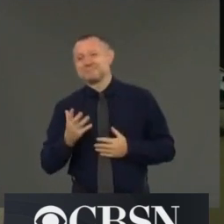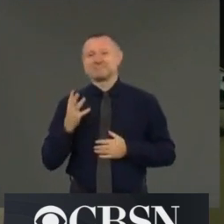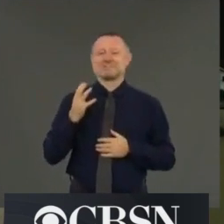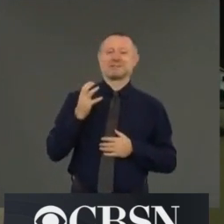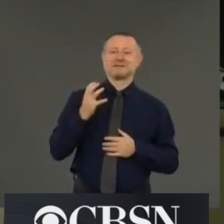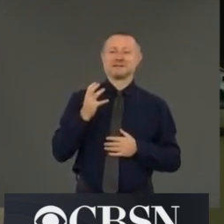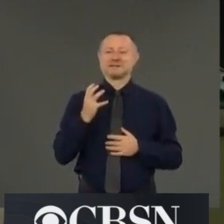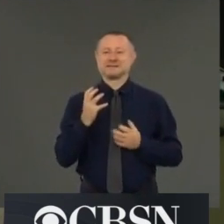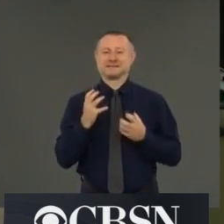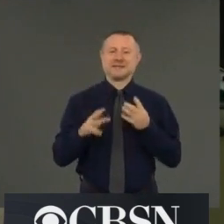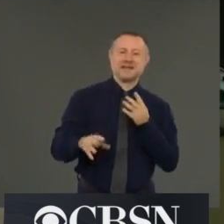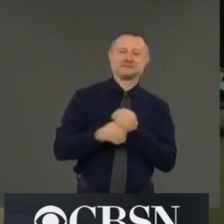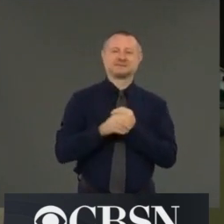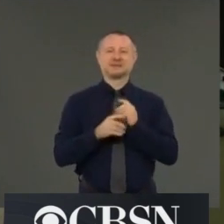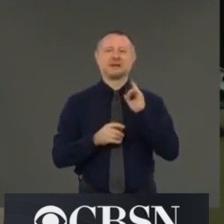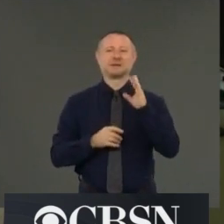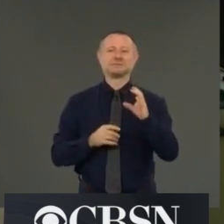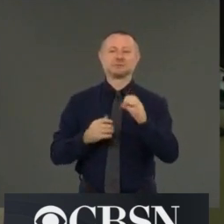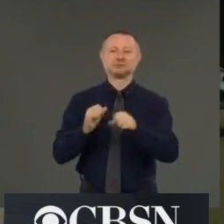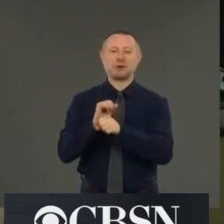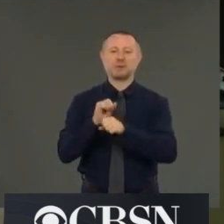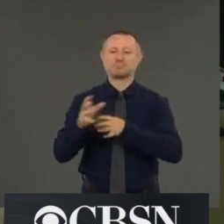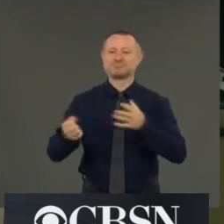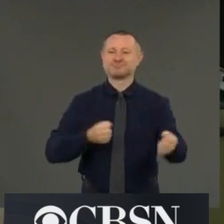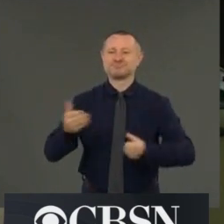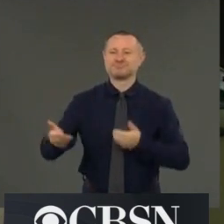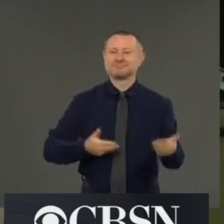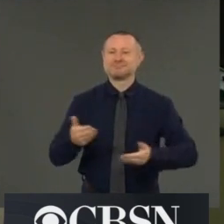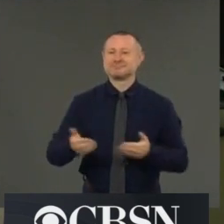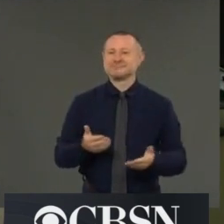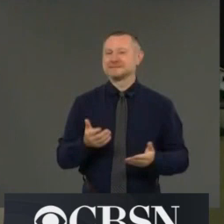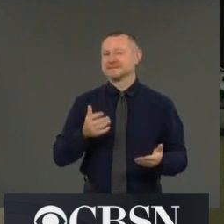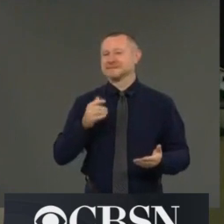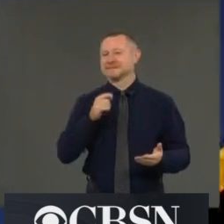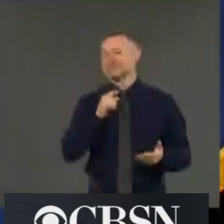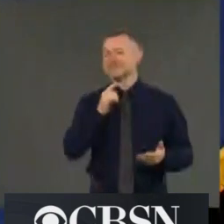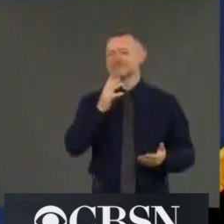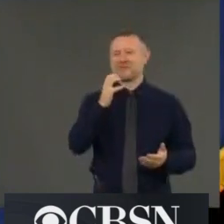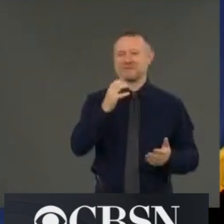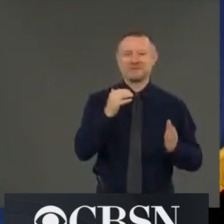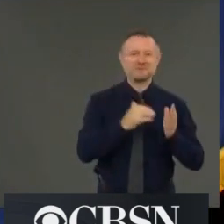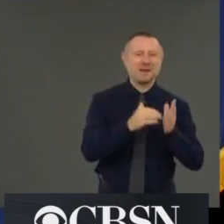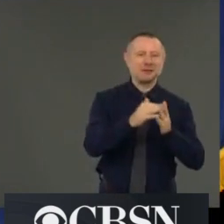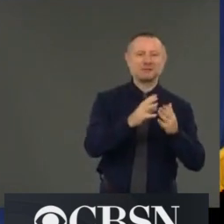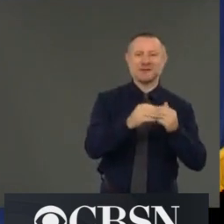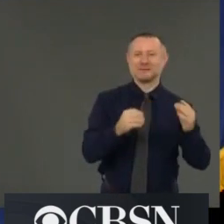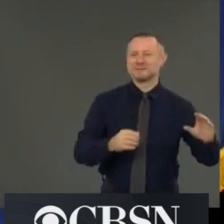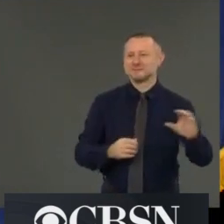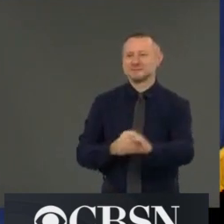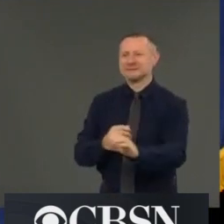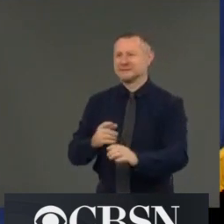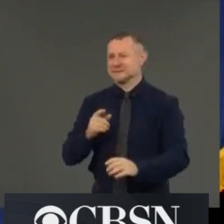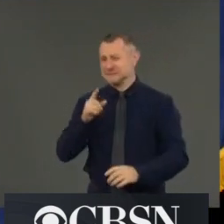jobs. Do you think the MTA is doing enough to get its house in order before turning to the federal government for help? Yeah, I think